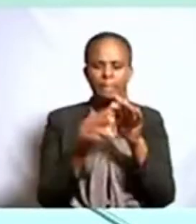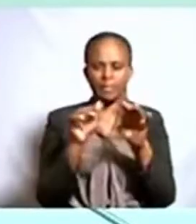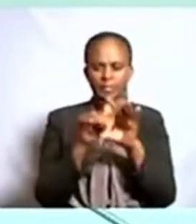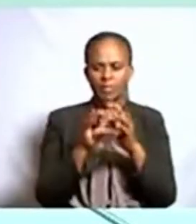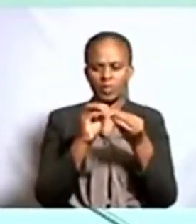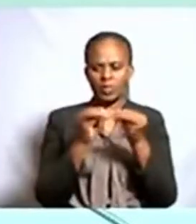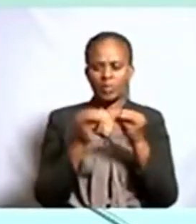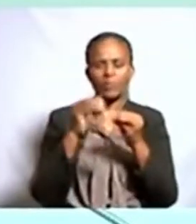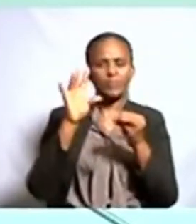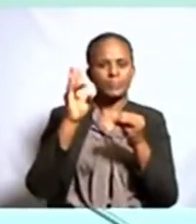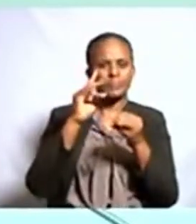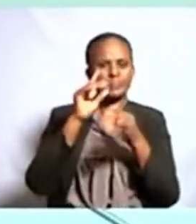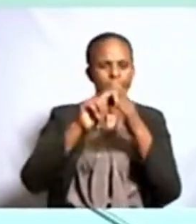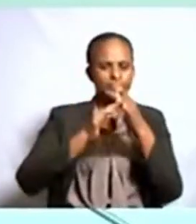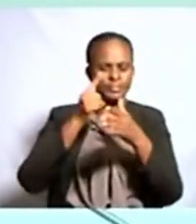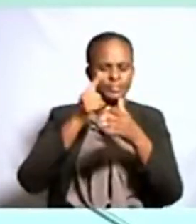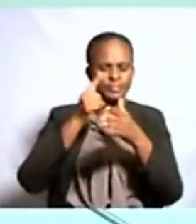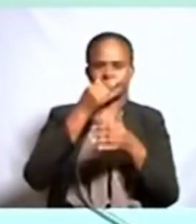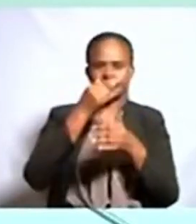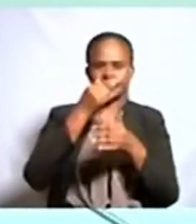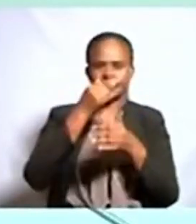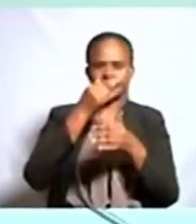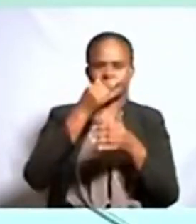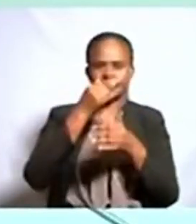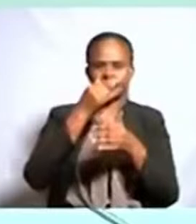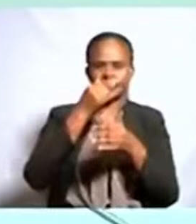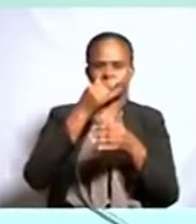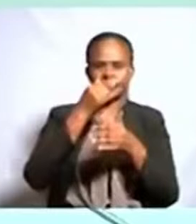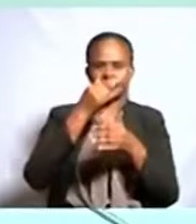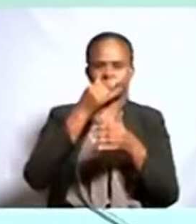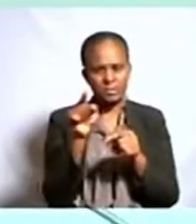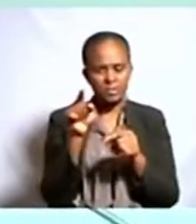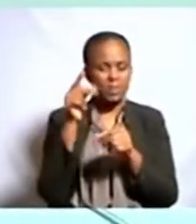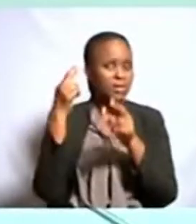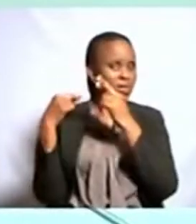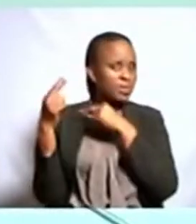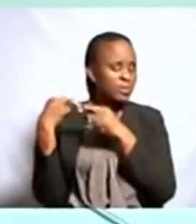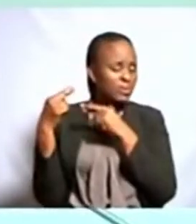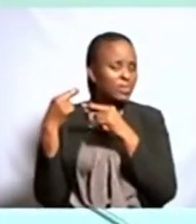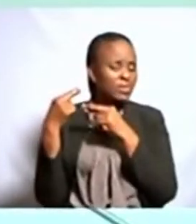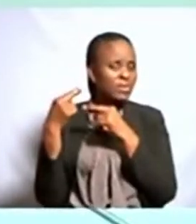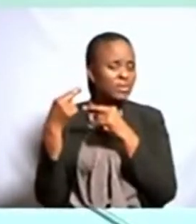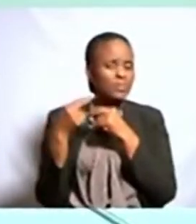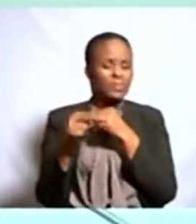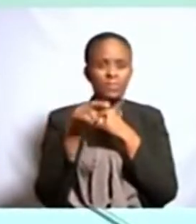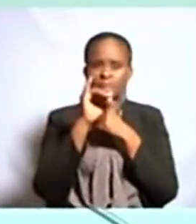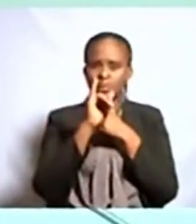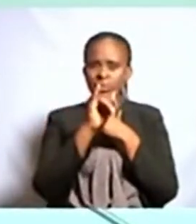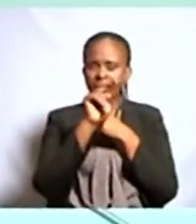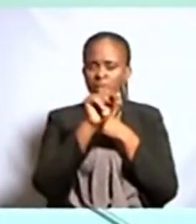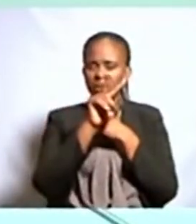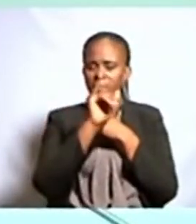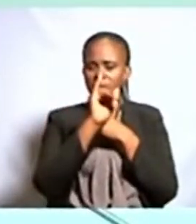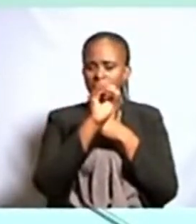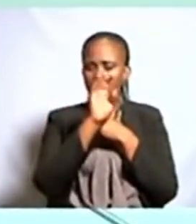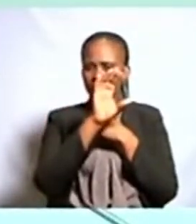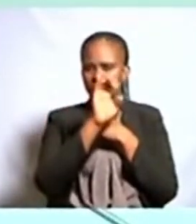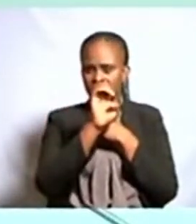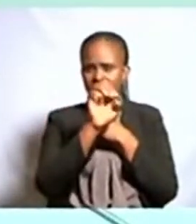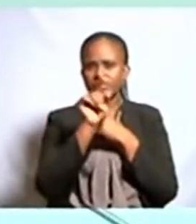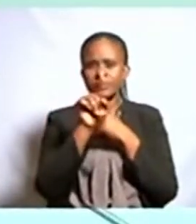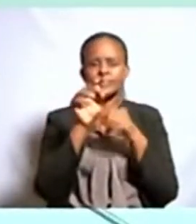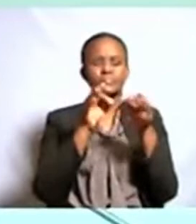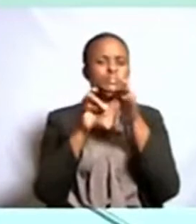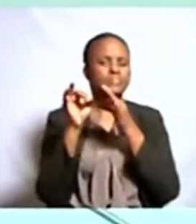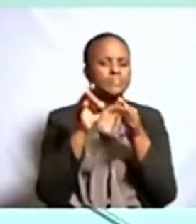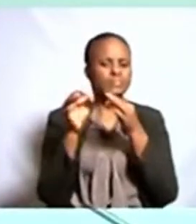7. The next item is undelivered goods. A review of the purchase invoice, goods received notes, and delivery notes